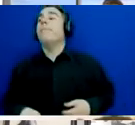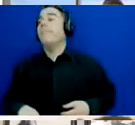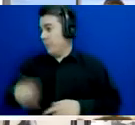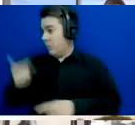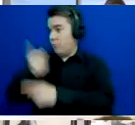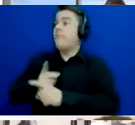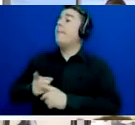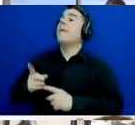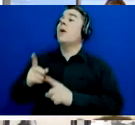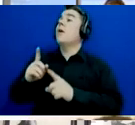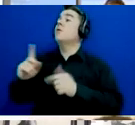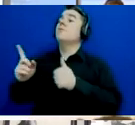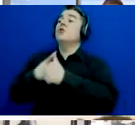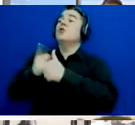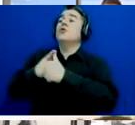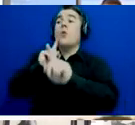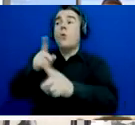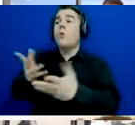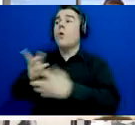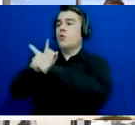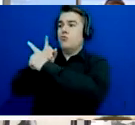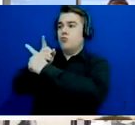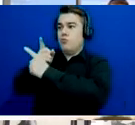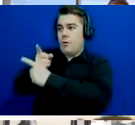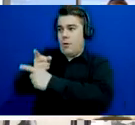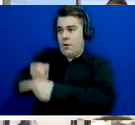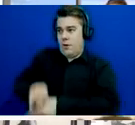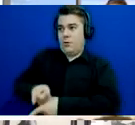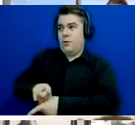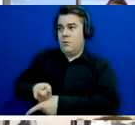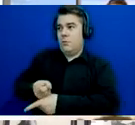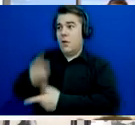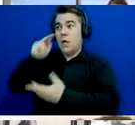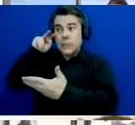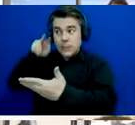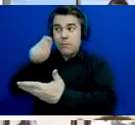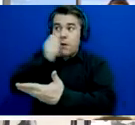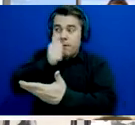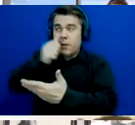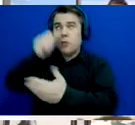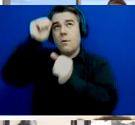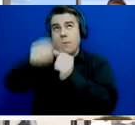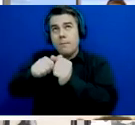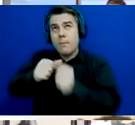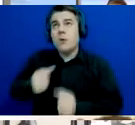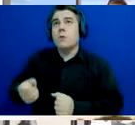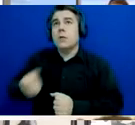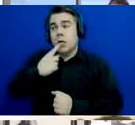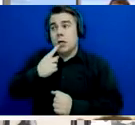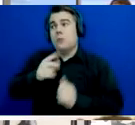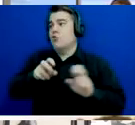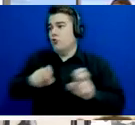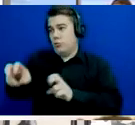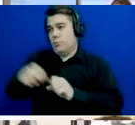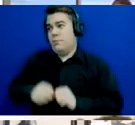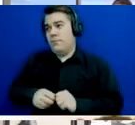one is take your products consistently, right? Keep them somewhere you see them every day. So you're going to stay on that journey.